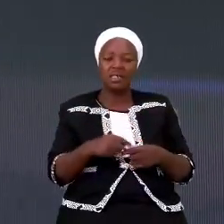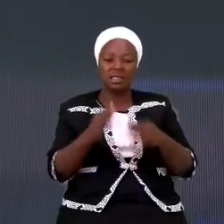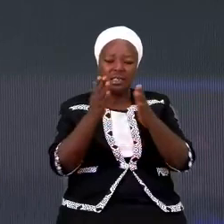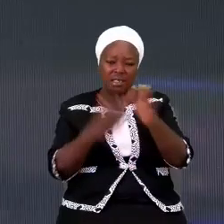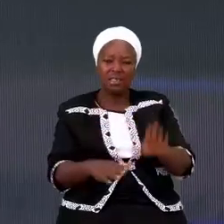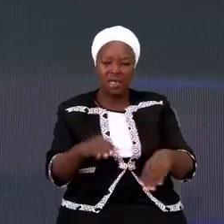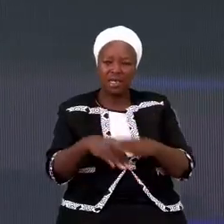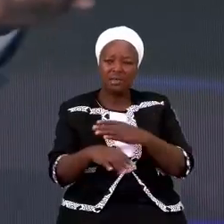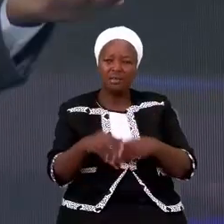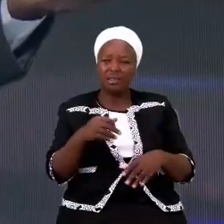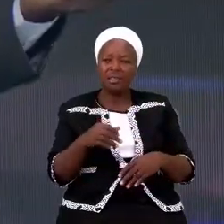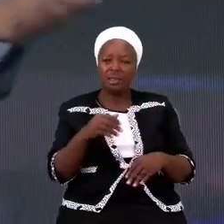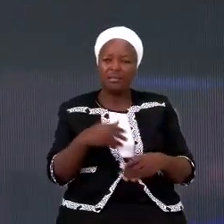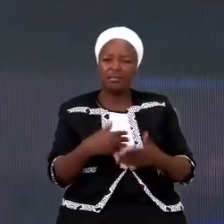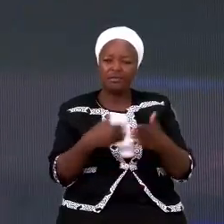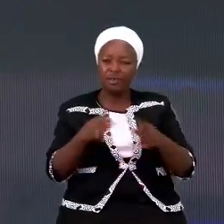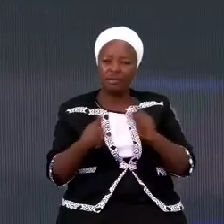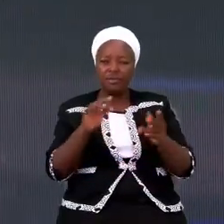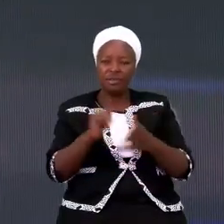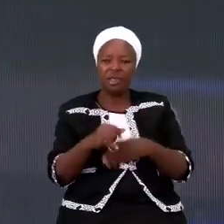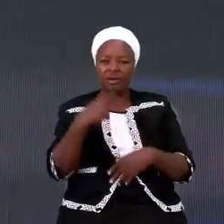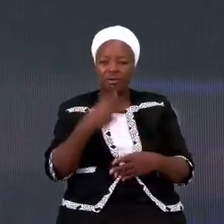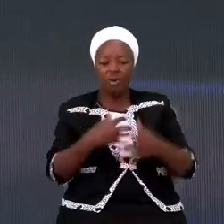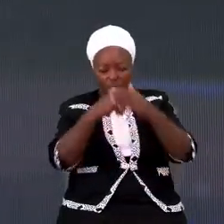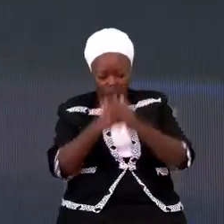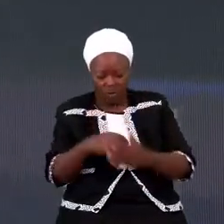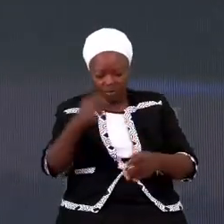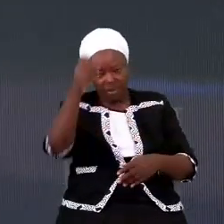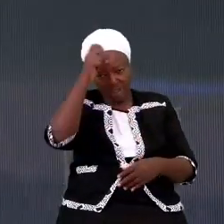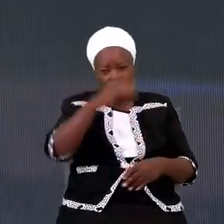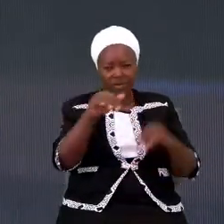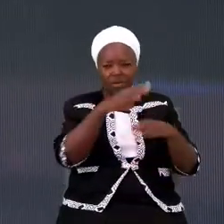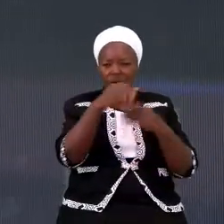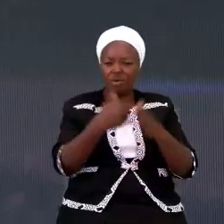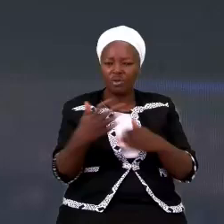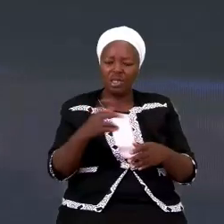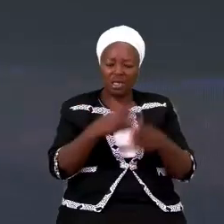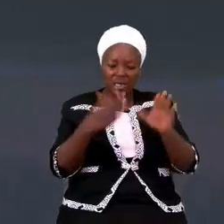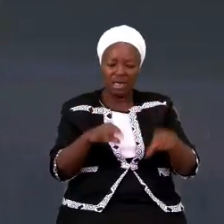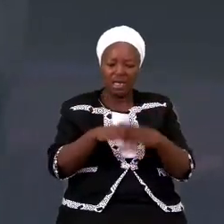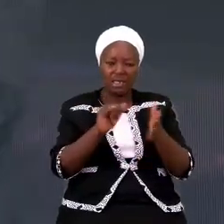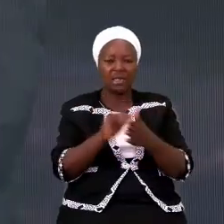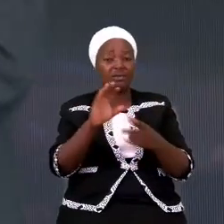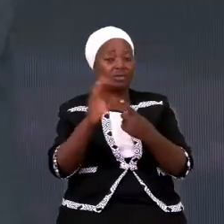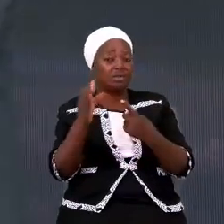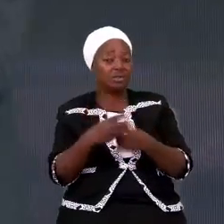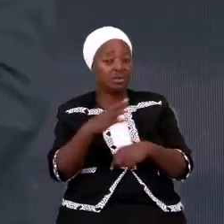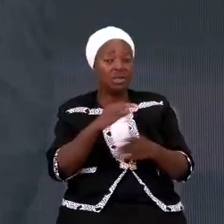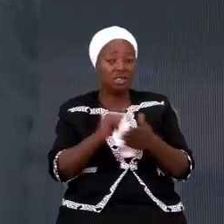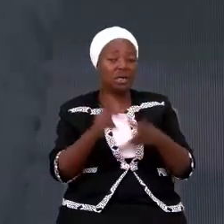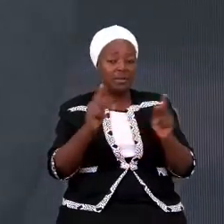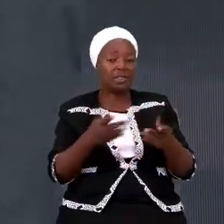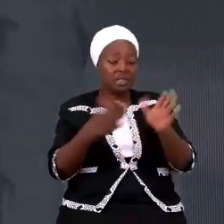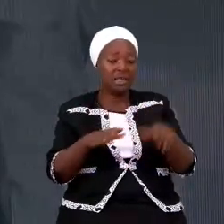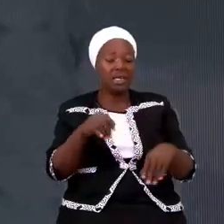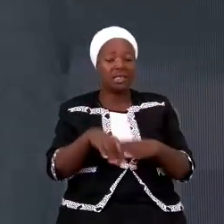in that condition, he dies as a backslider, he dies as a prodigal, he dies as an apostate,